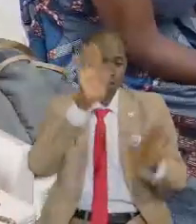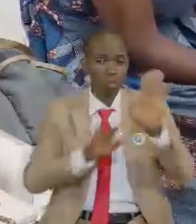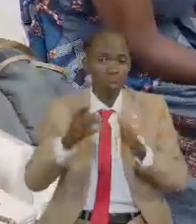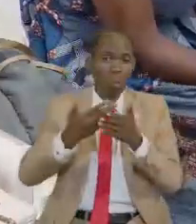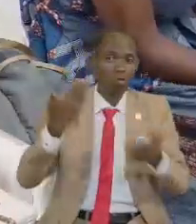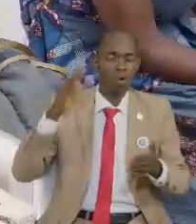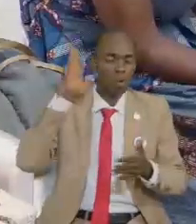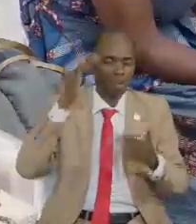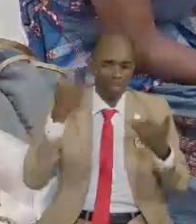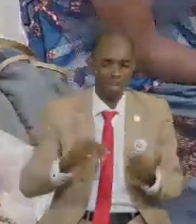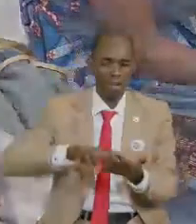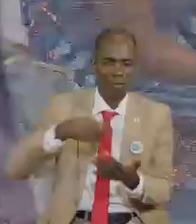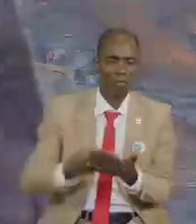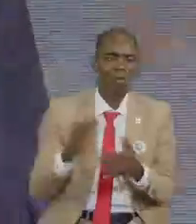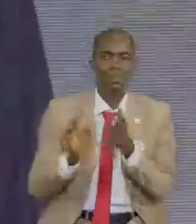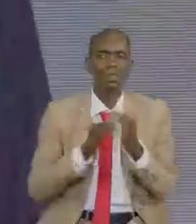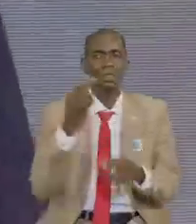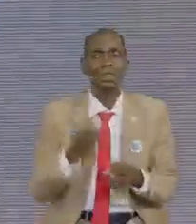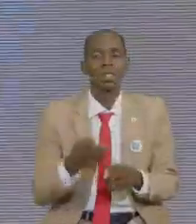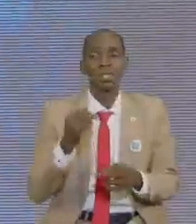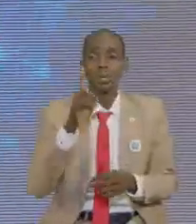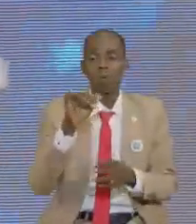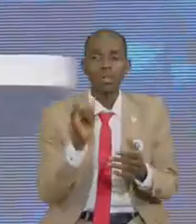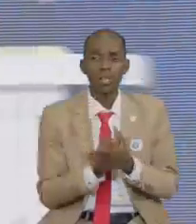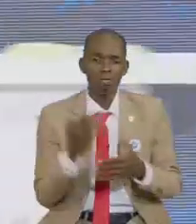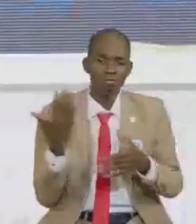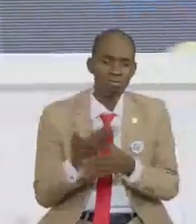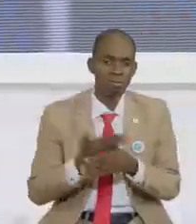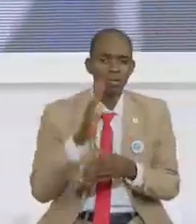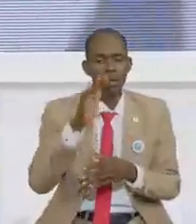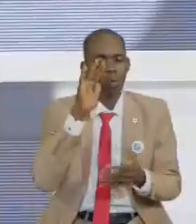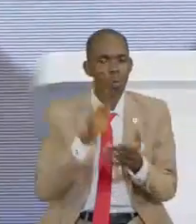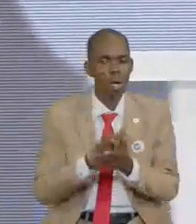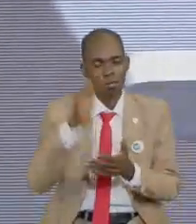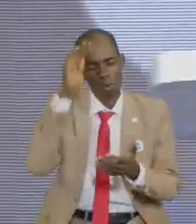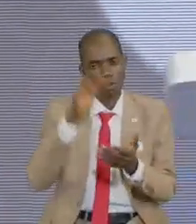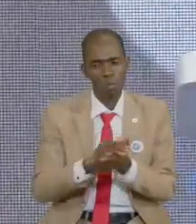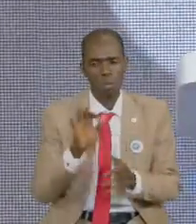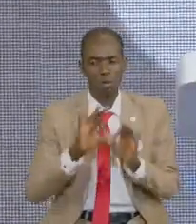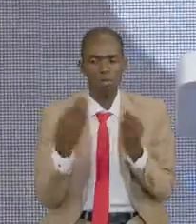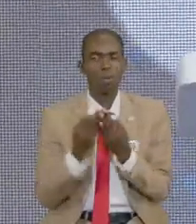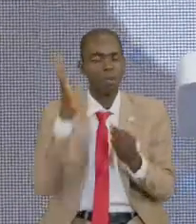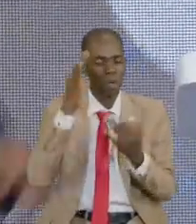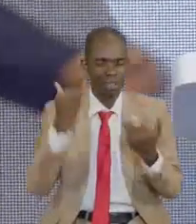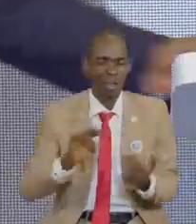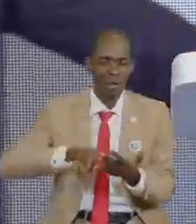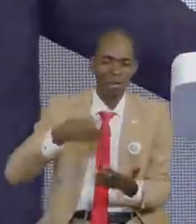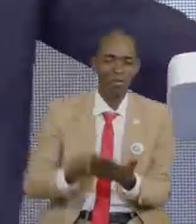fall. The one that tormented your child, your wife, your husband, your family will now begin to fall.